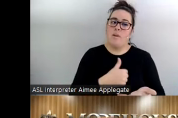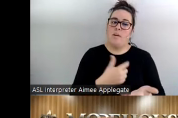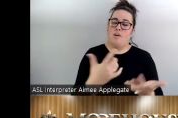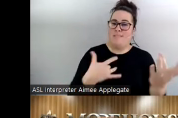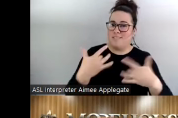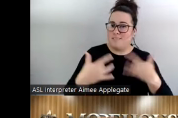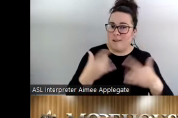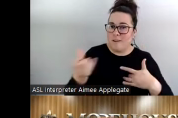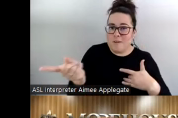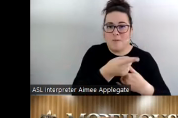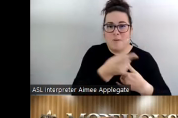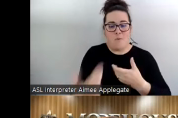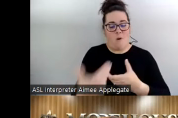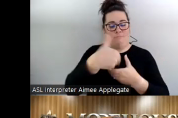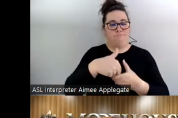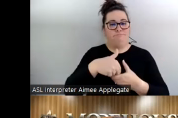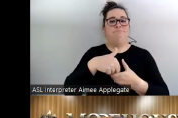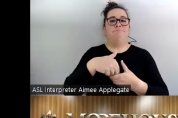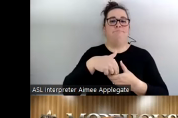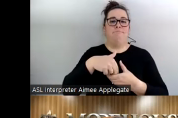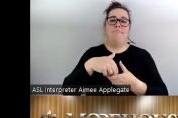are doing over this 4th year.